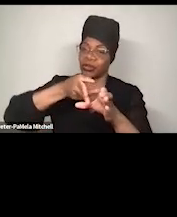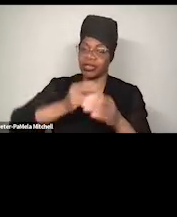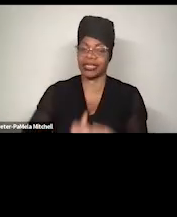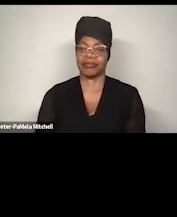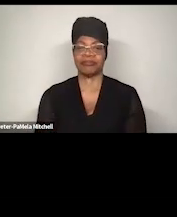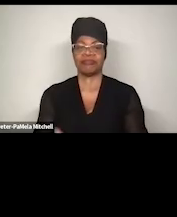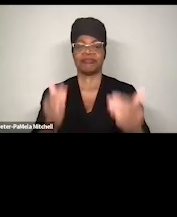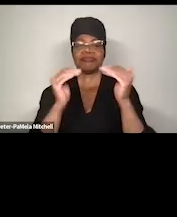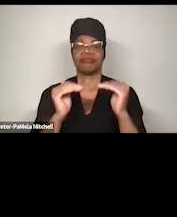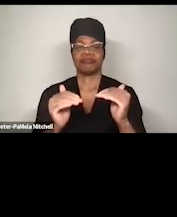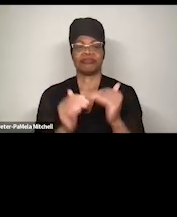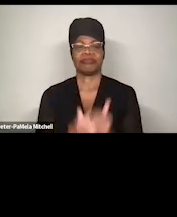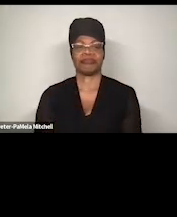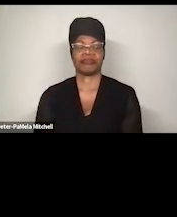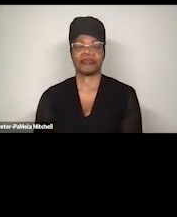slide.